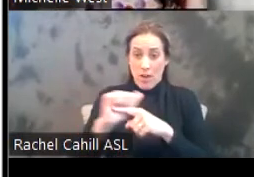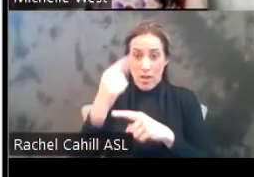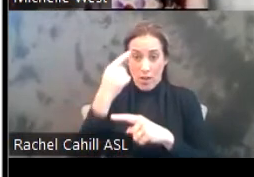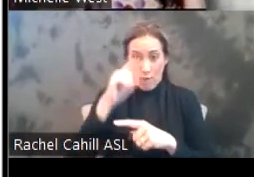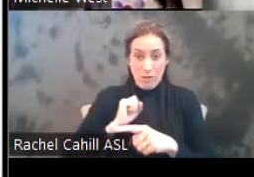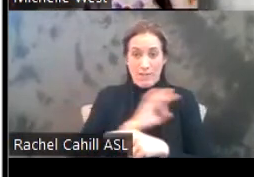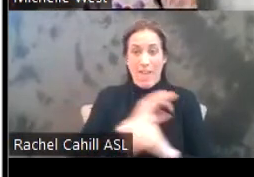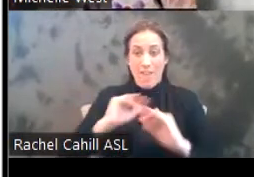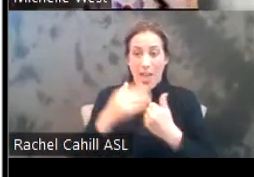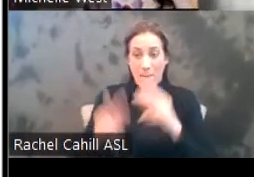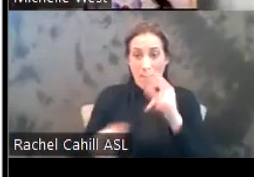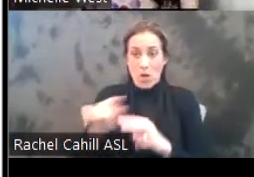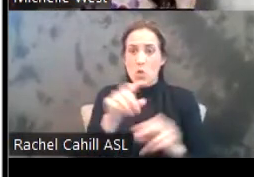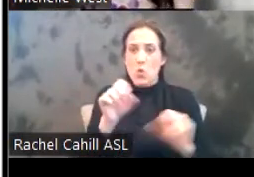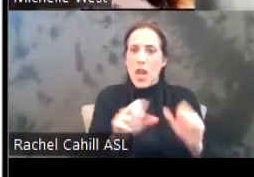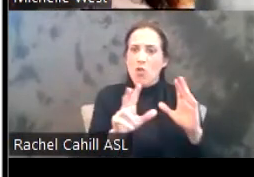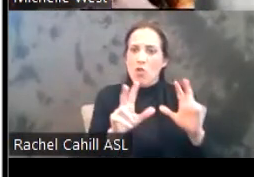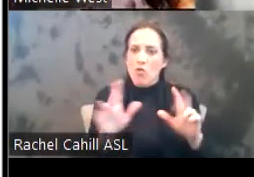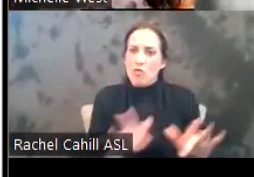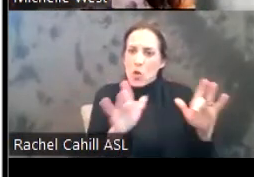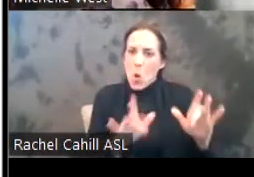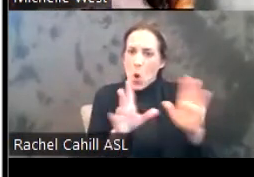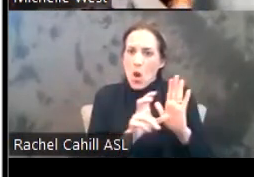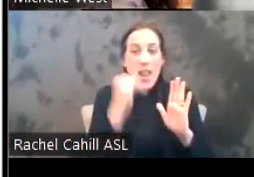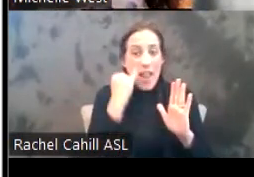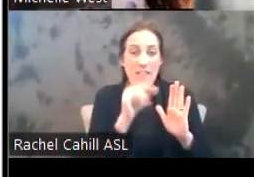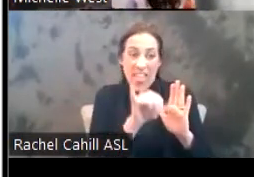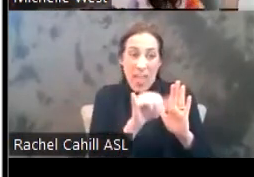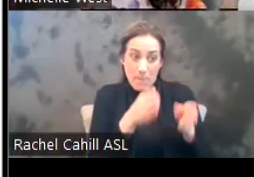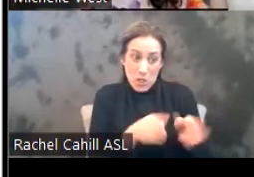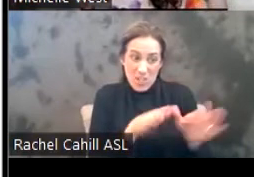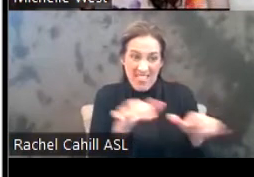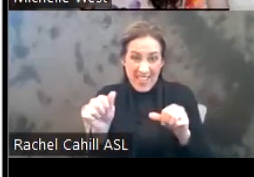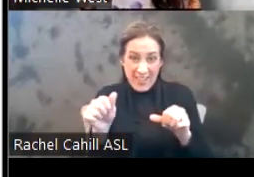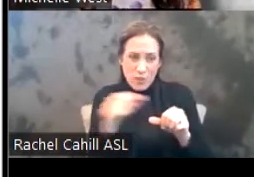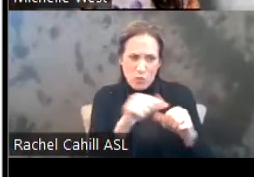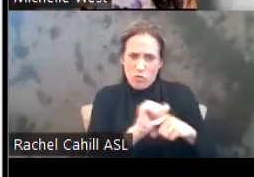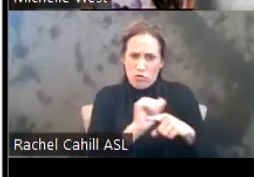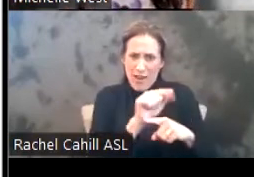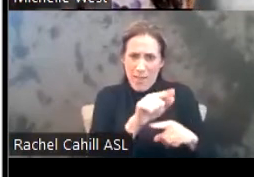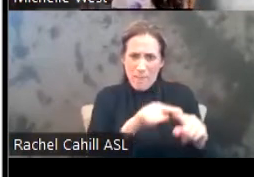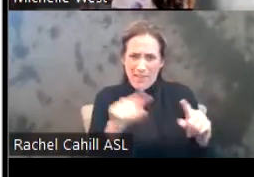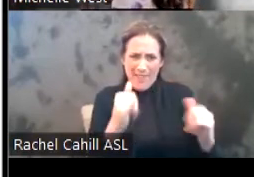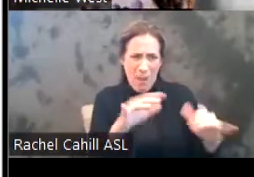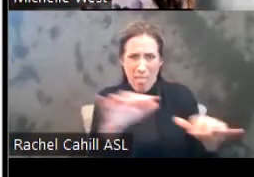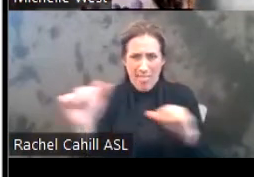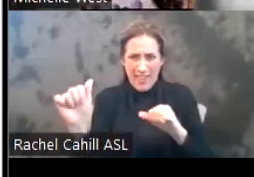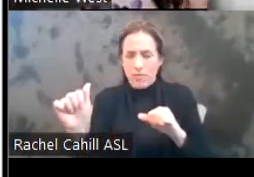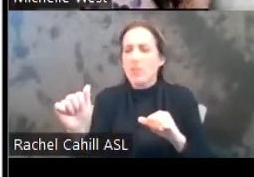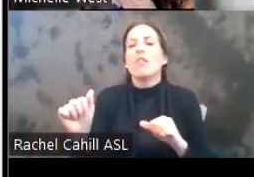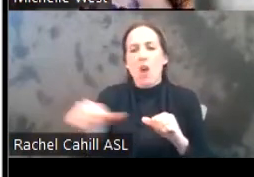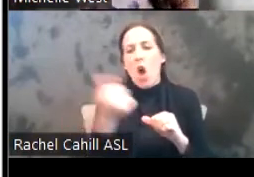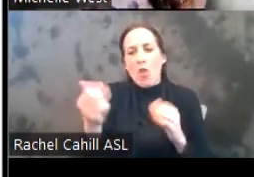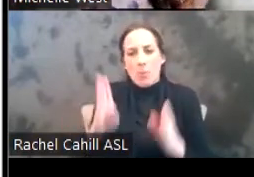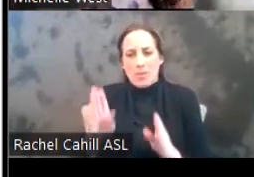it, record that. So if that person never leaves who you train, the new person can look at that recording and know how to monitor it.